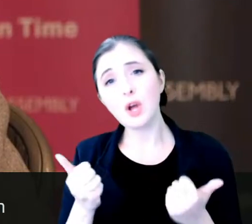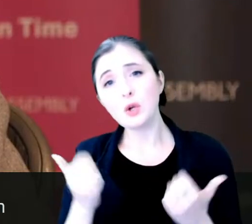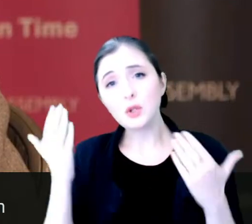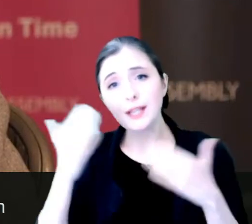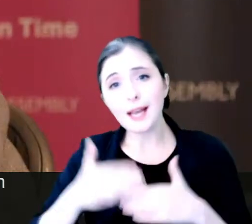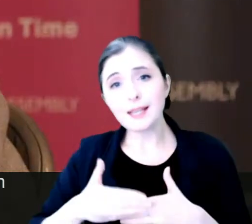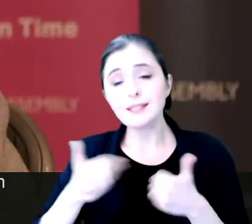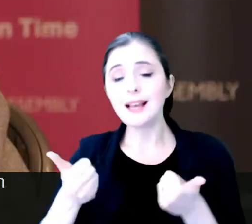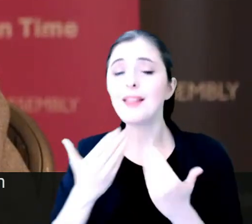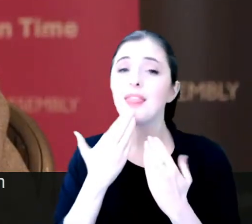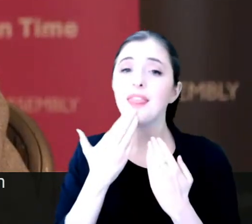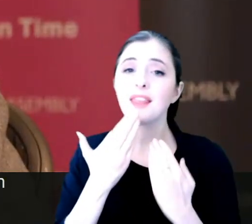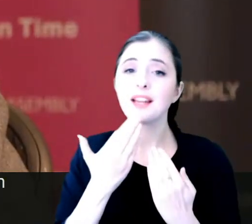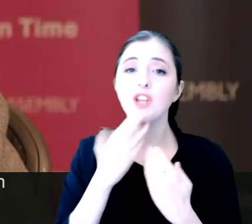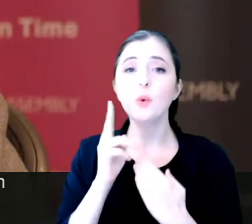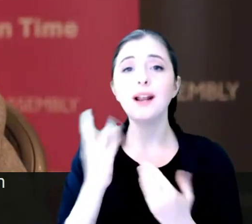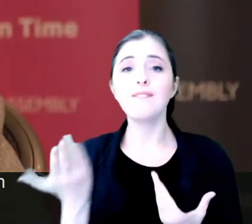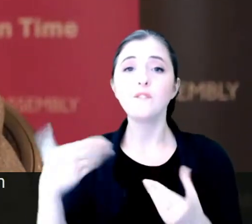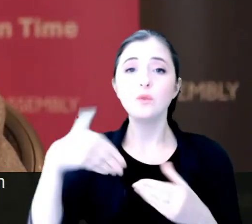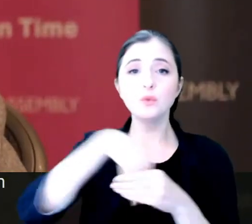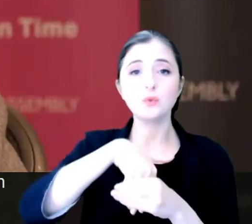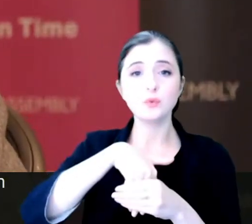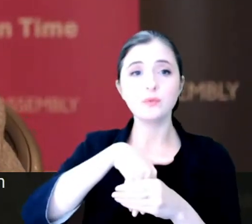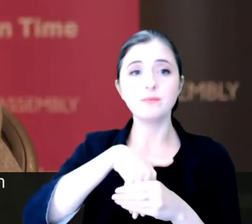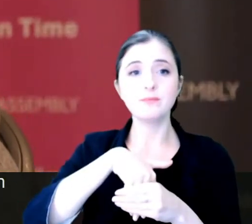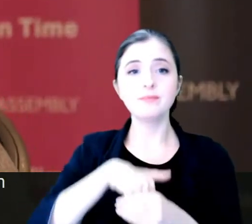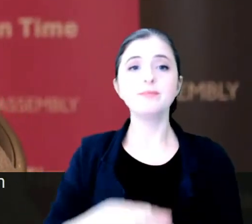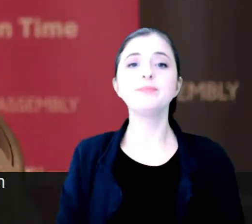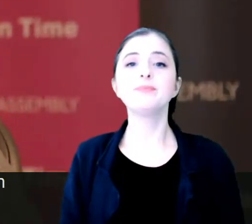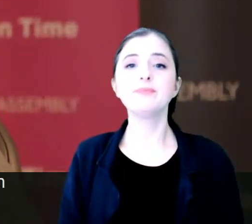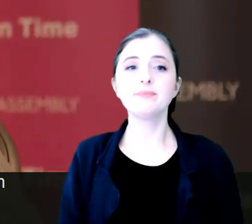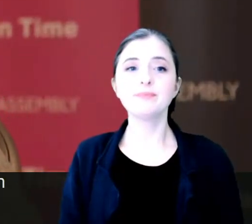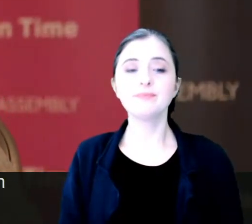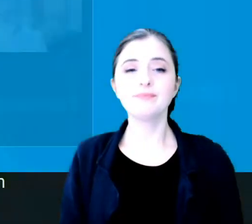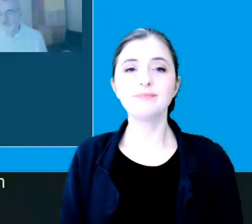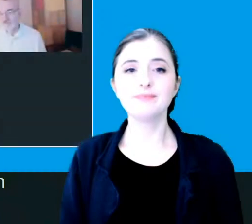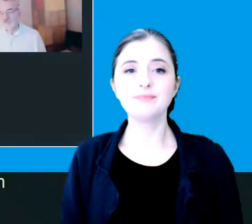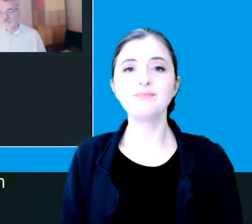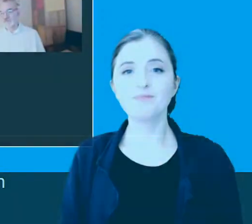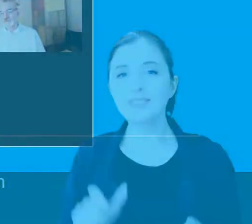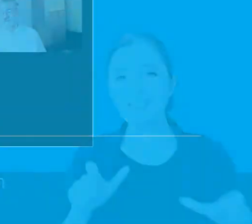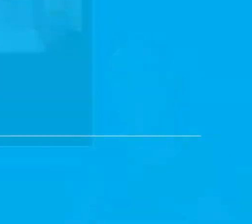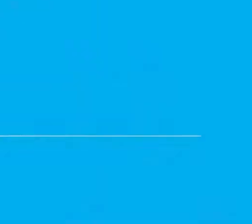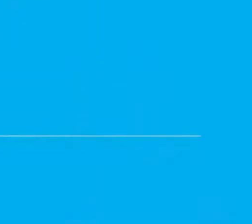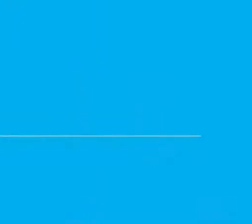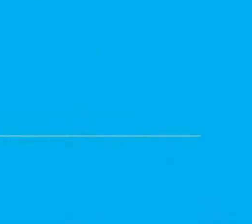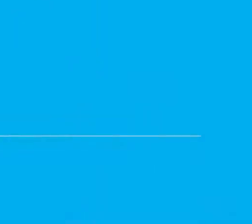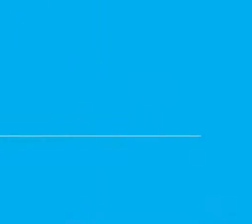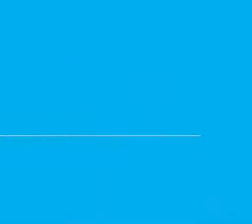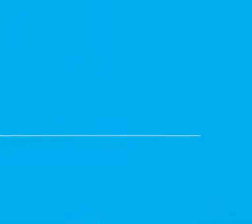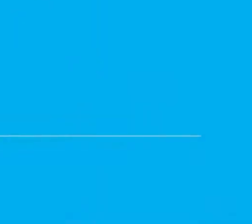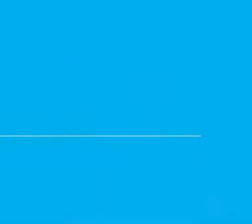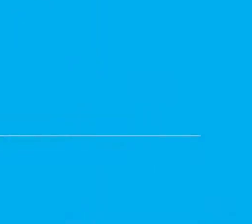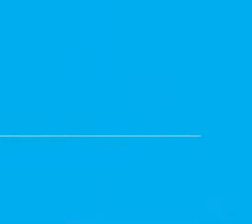again for joining us. Safe journey. Thank you. Stay safe. Cheers. Thanks, everyone. Thank you. Bye.